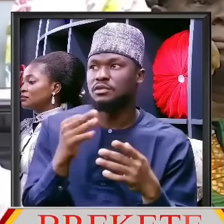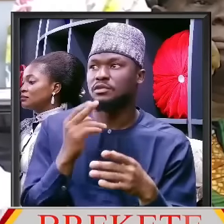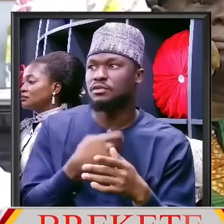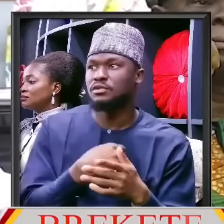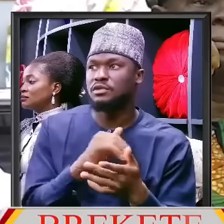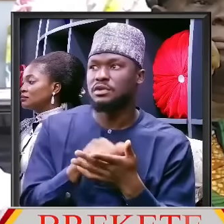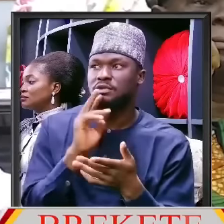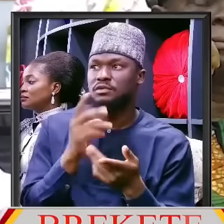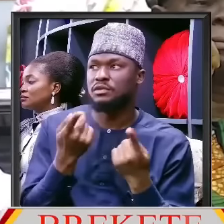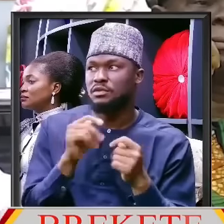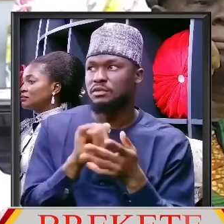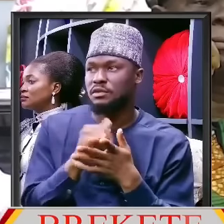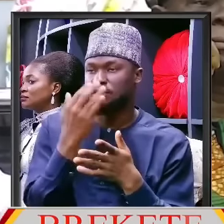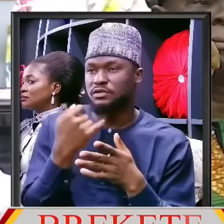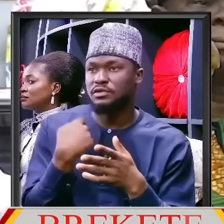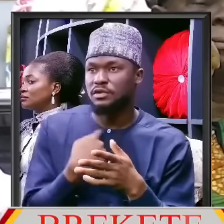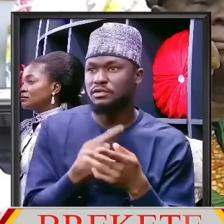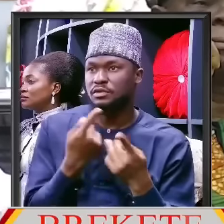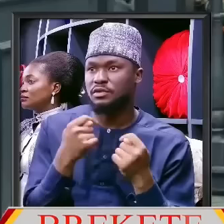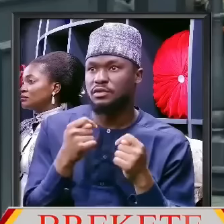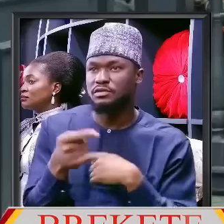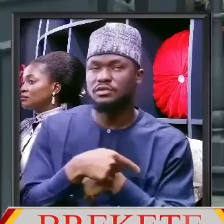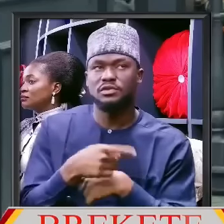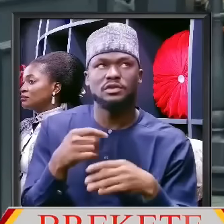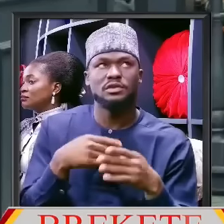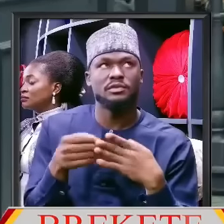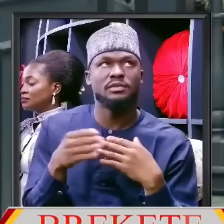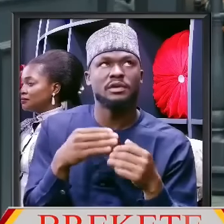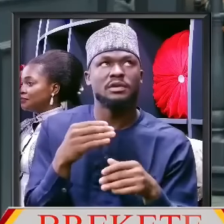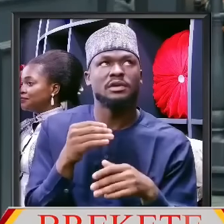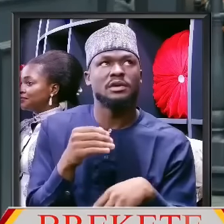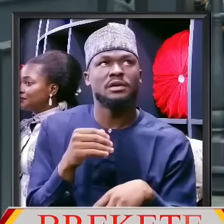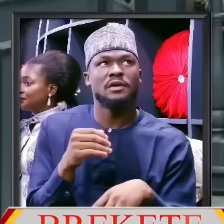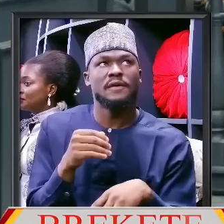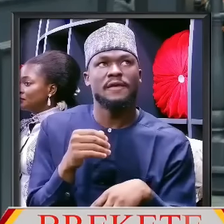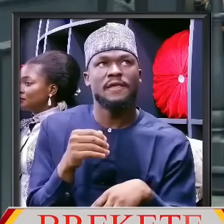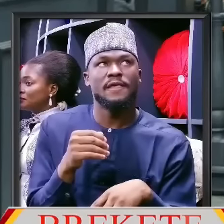come now, we can't come today. The matter where with